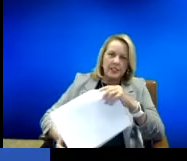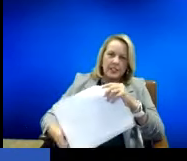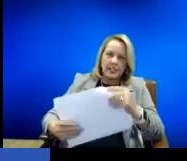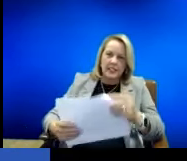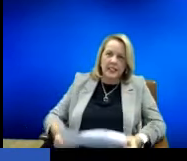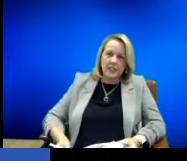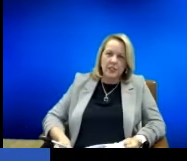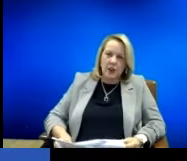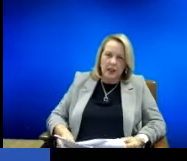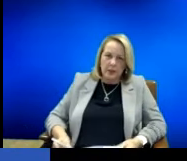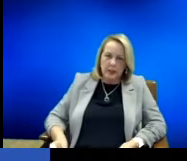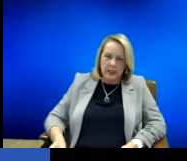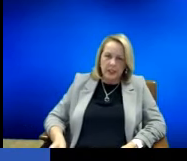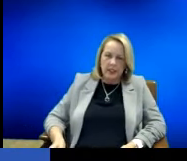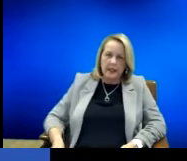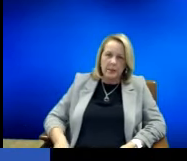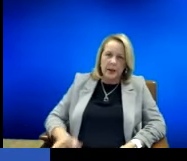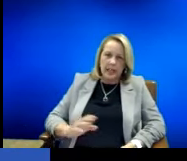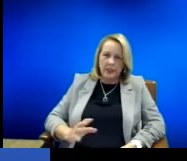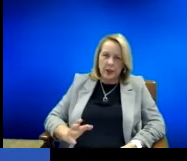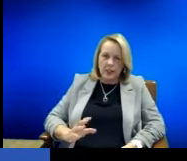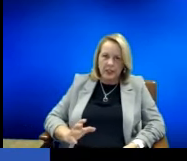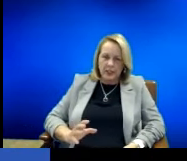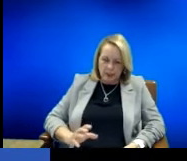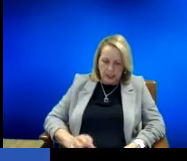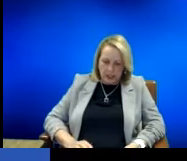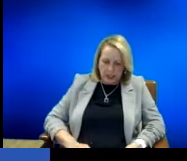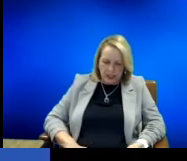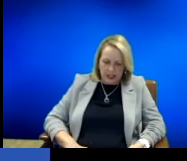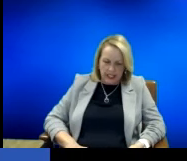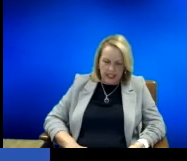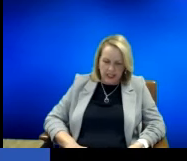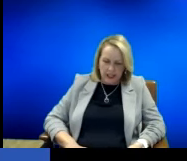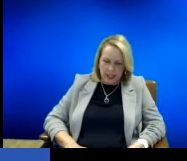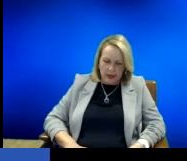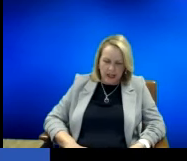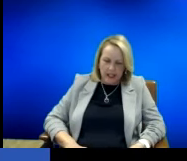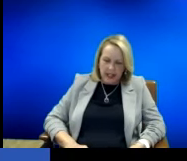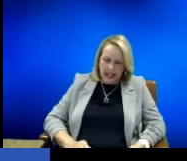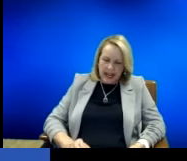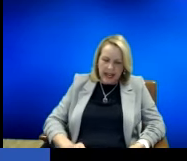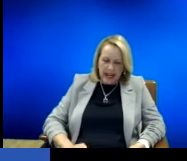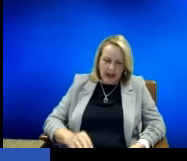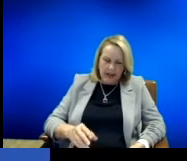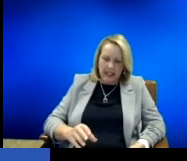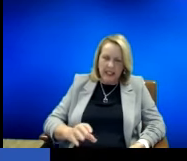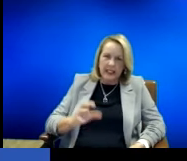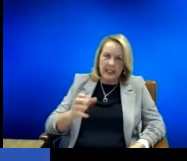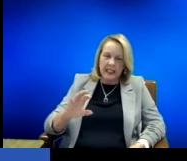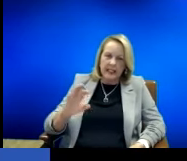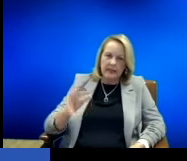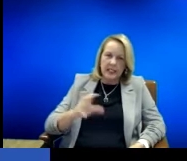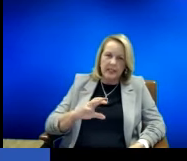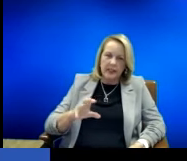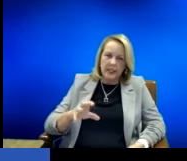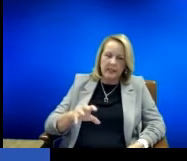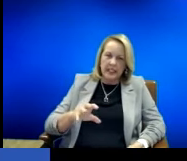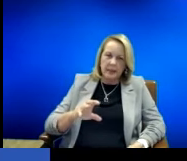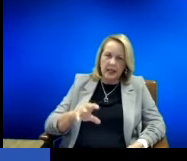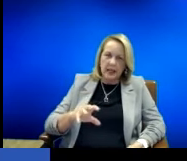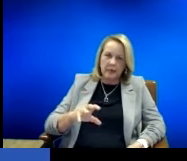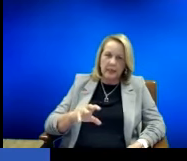This is just a chart depiction of the pie charts that we just looked at, showing how the